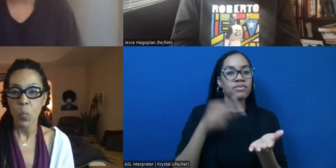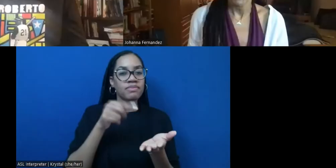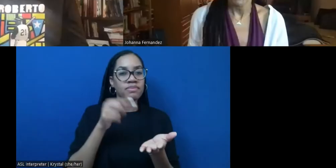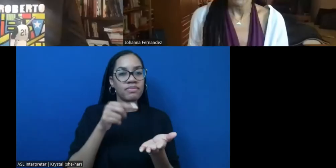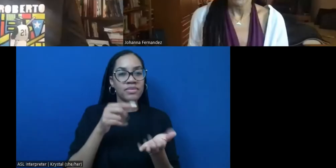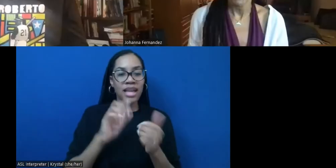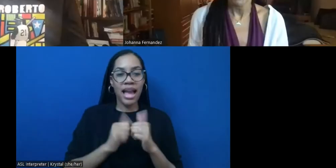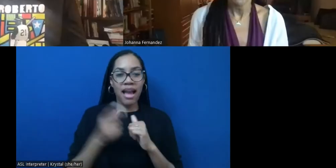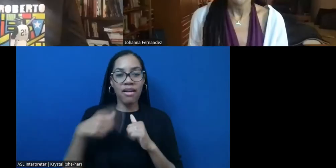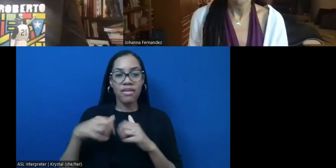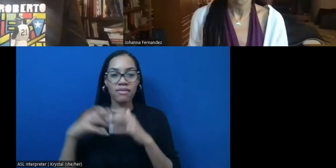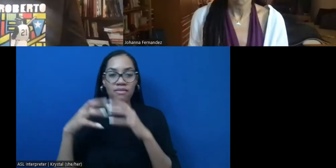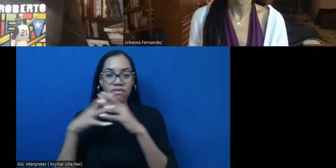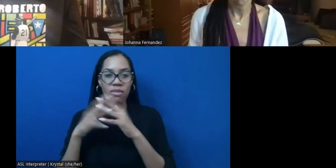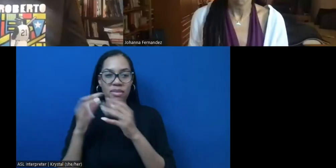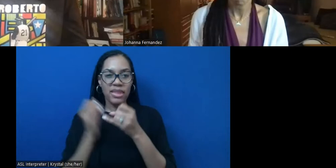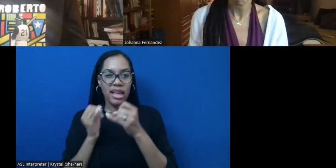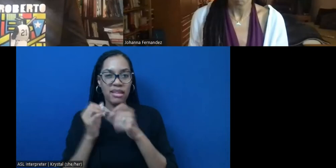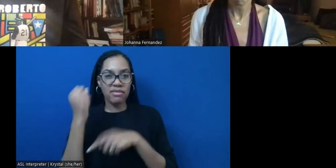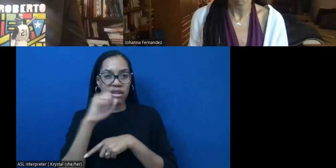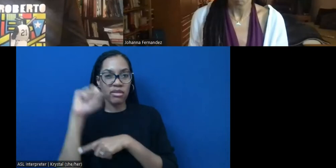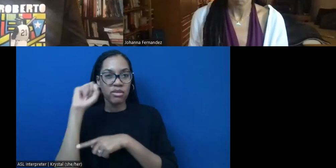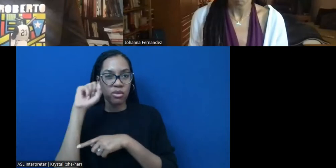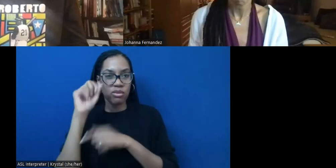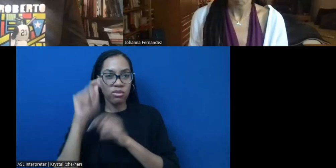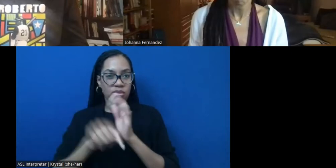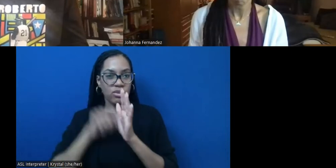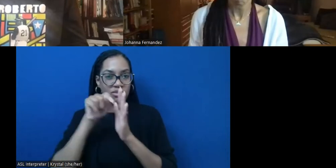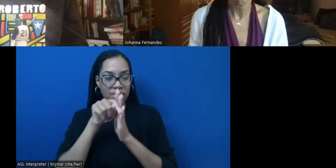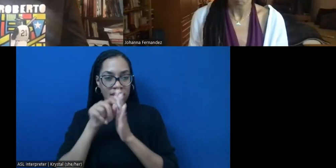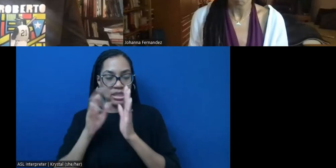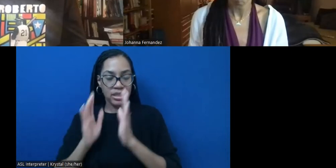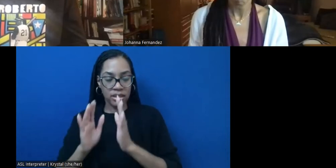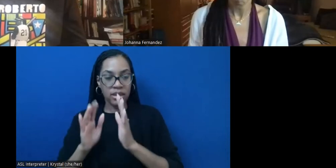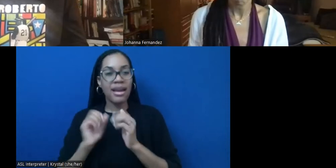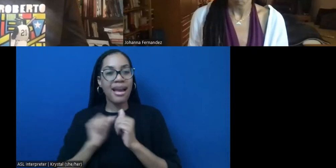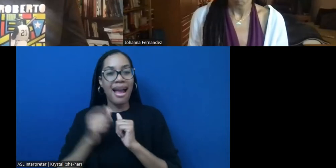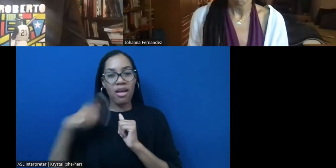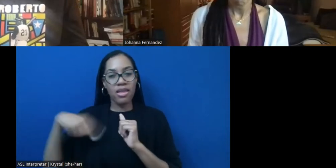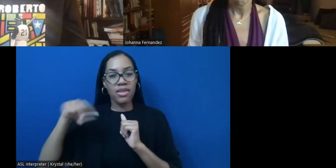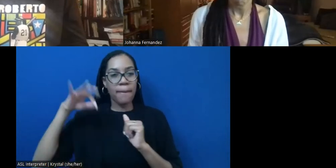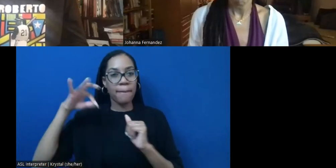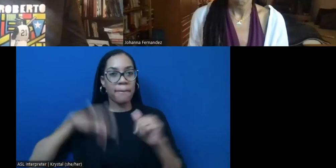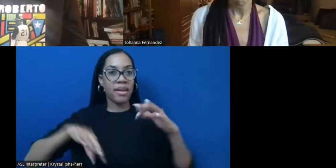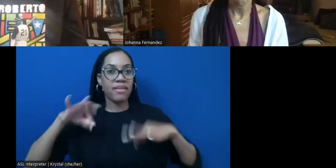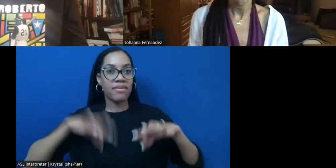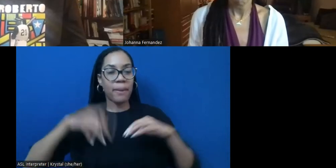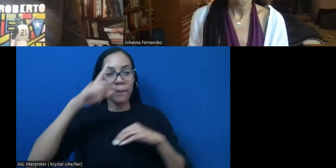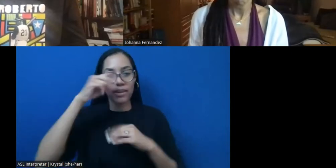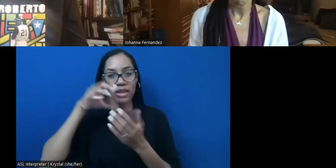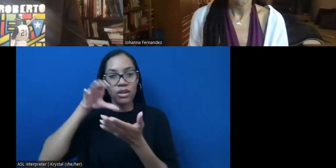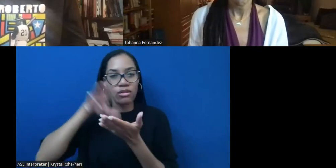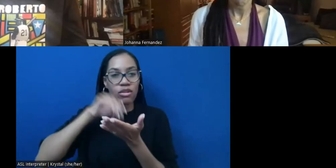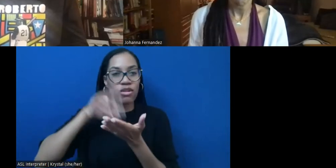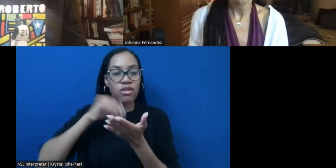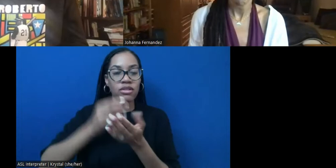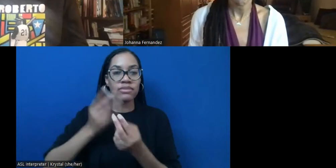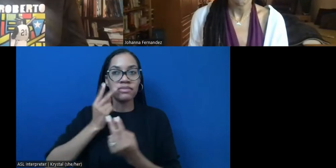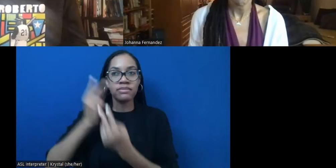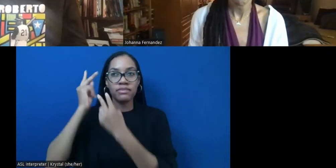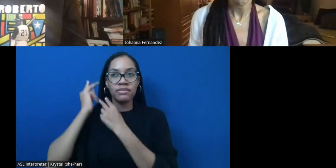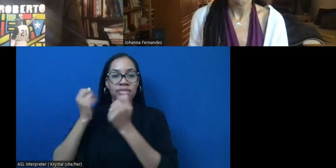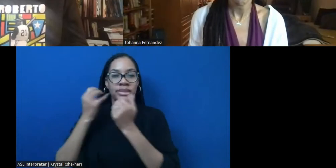of the radicalization and how they benefited from learning from so many of the mistakes and